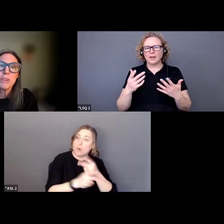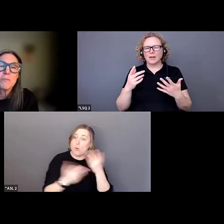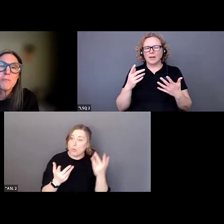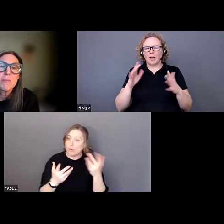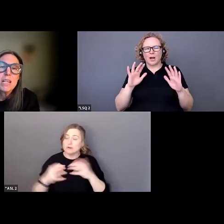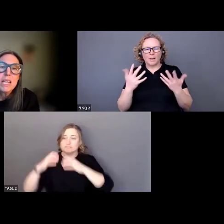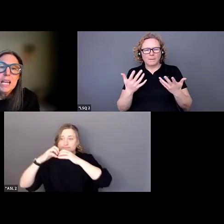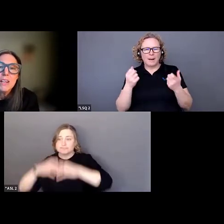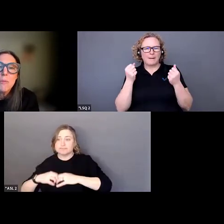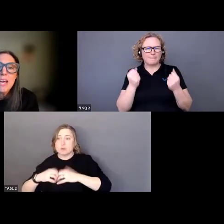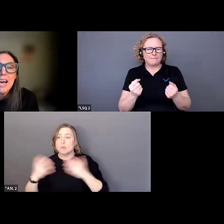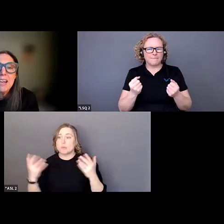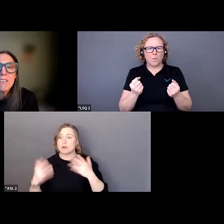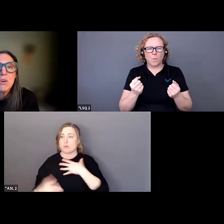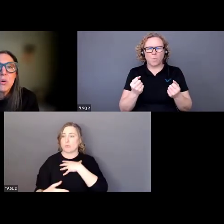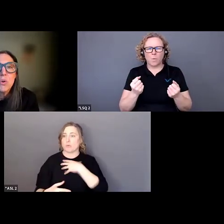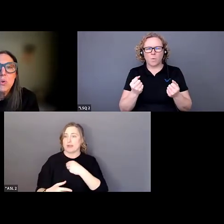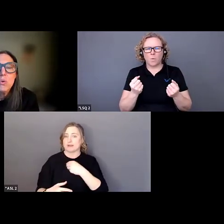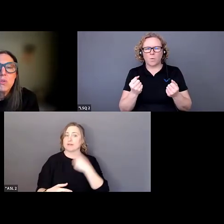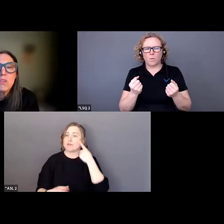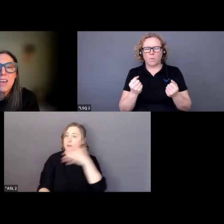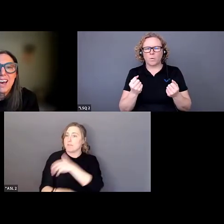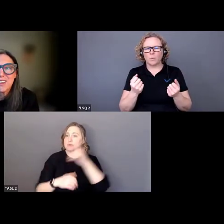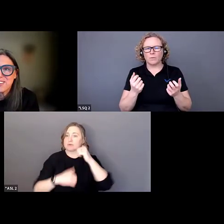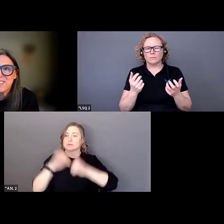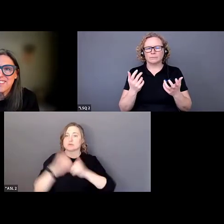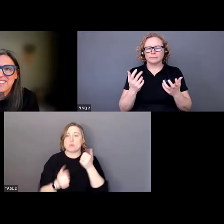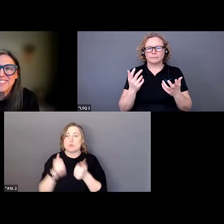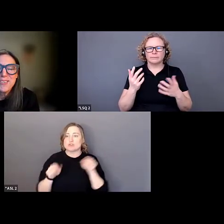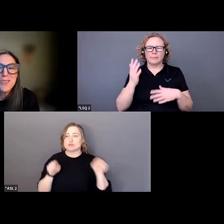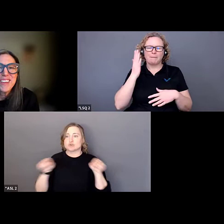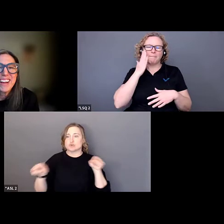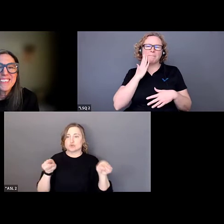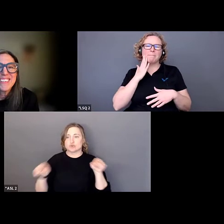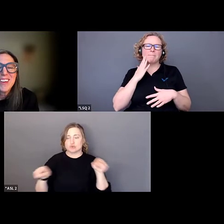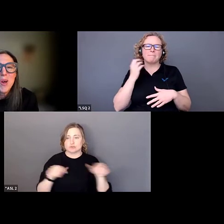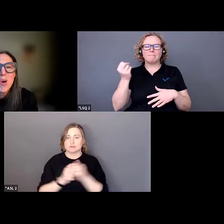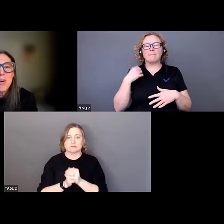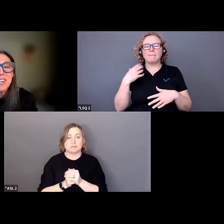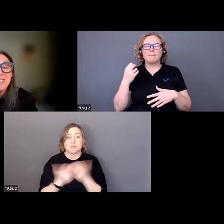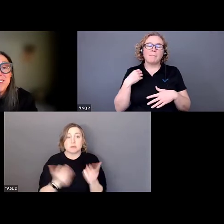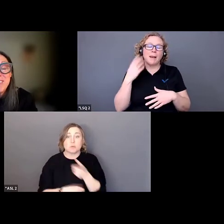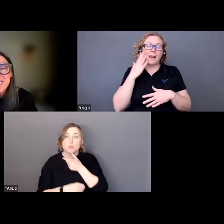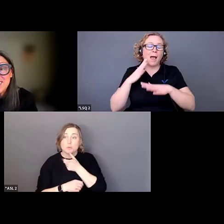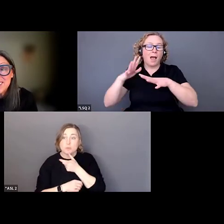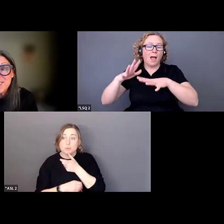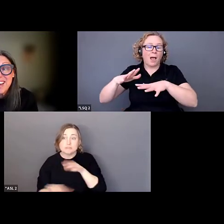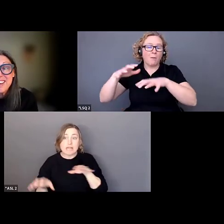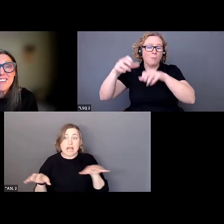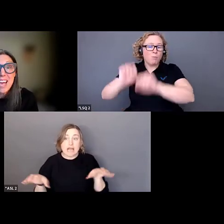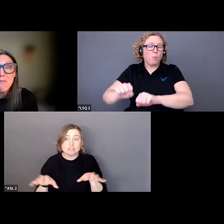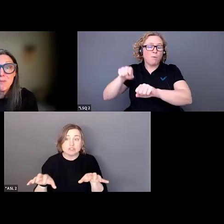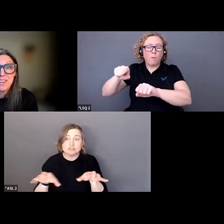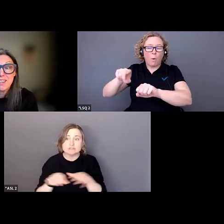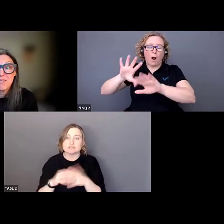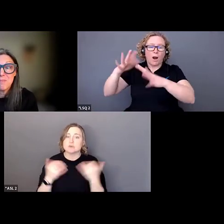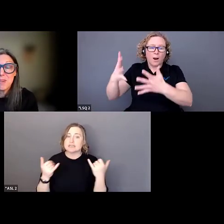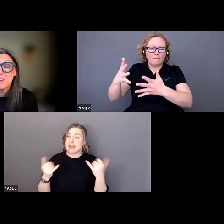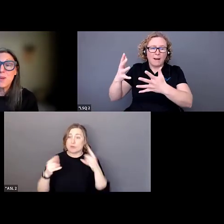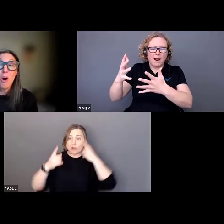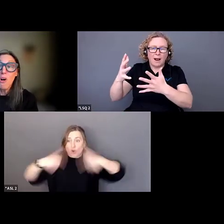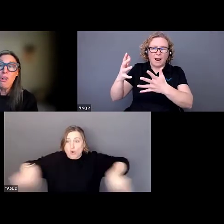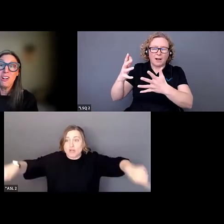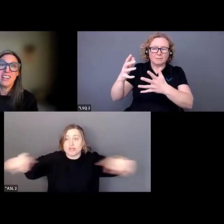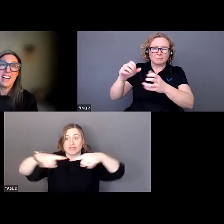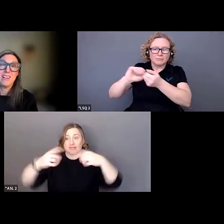structure? And you may ask, whose actions? Whose actions? Well, with this exercise, it's everybody,